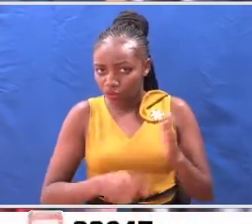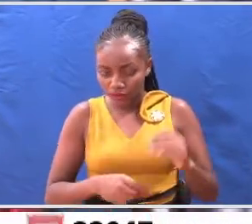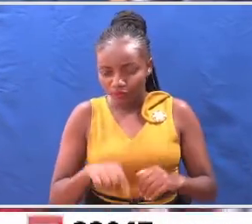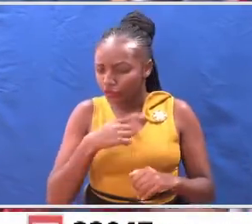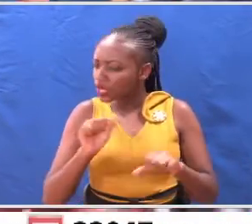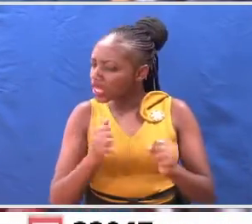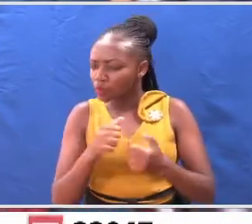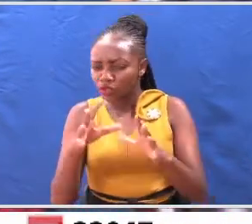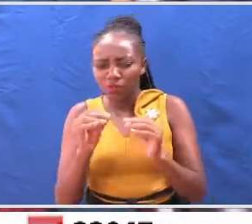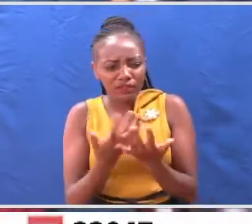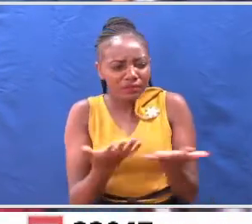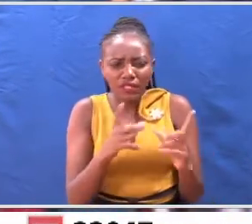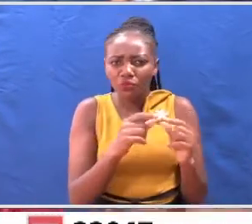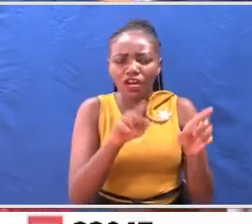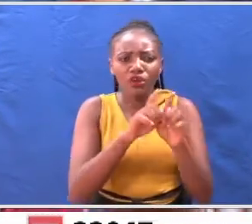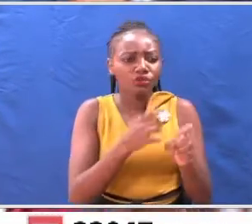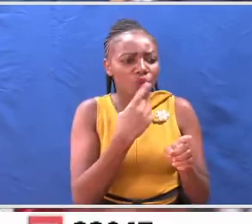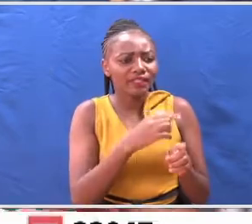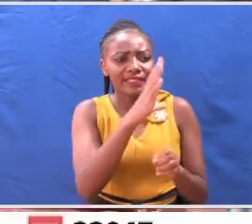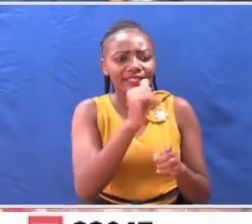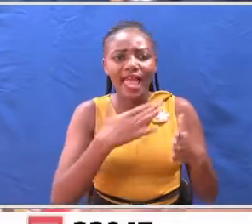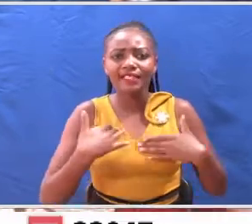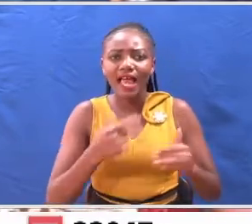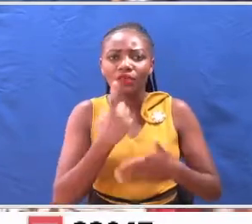maneno na tuambie Mutahi Kagwe